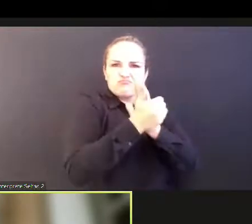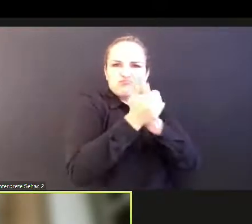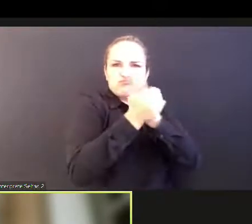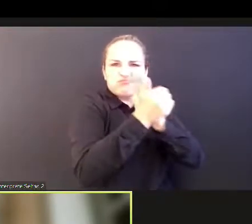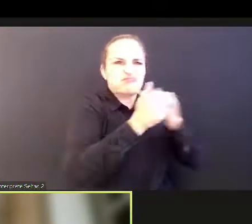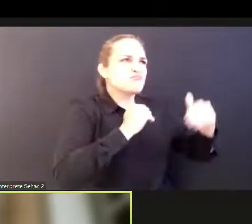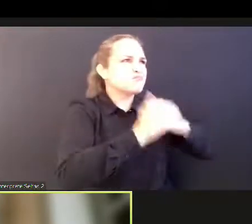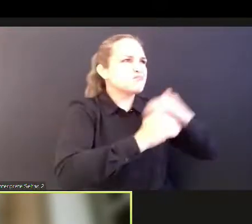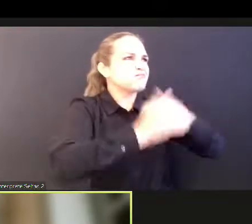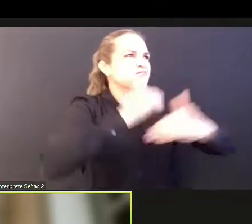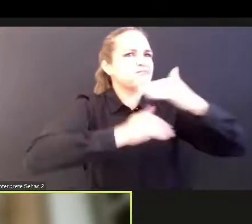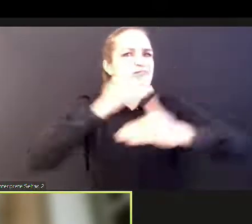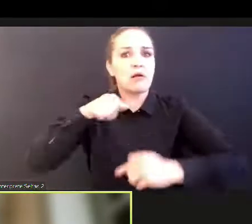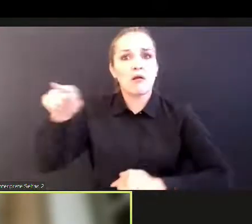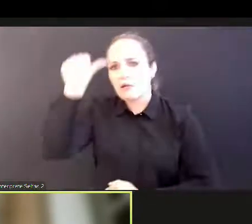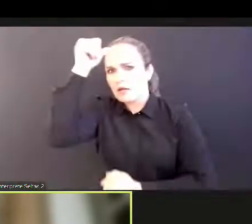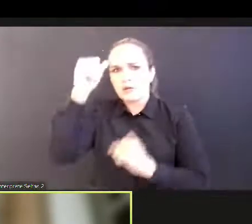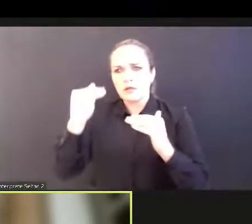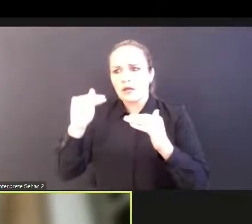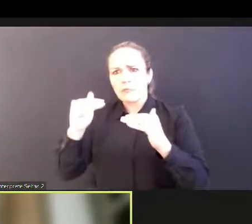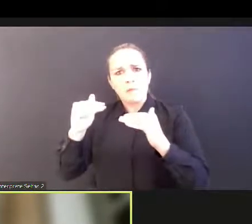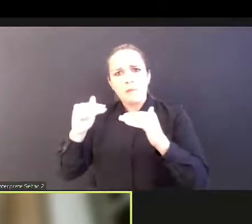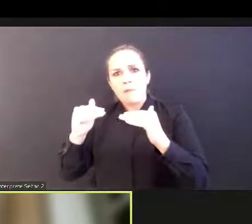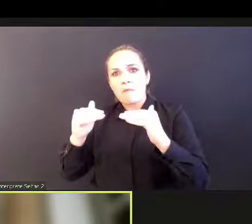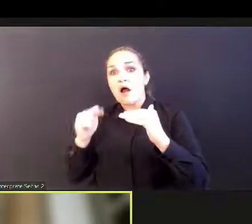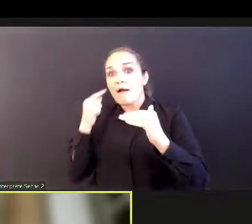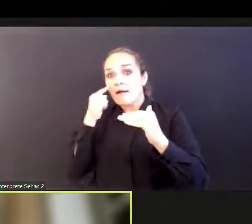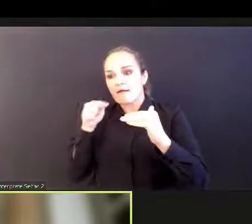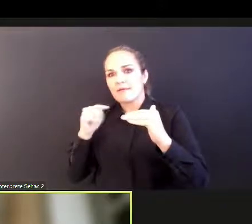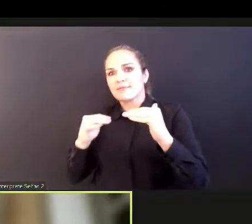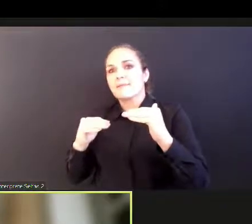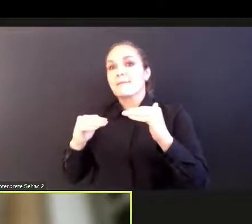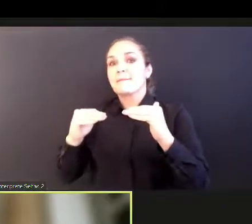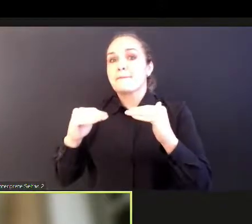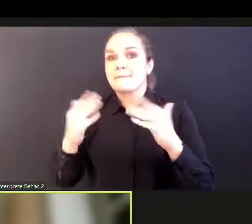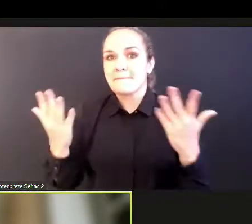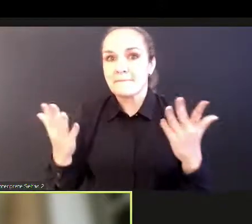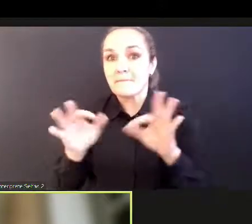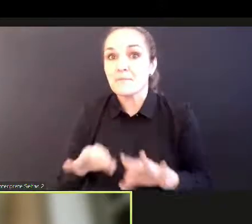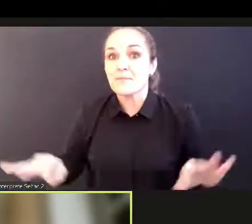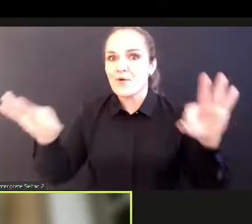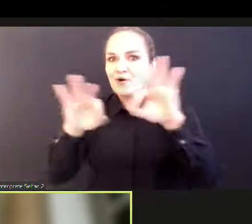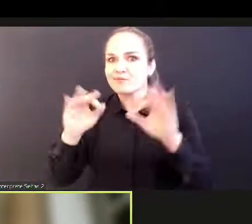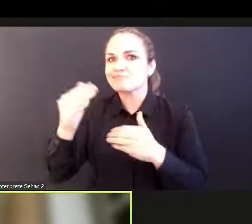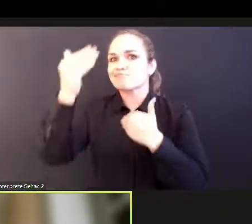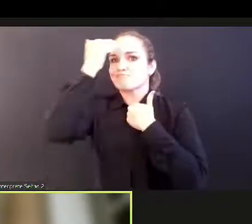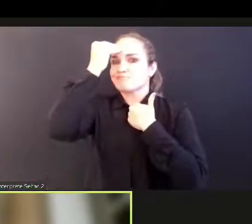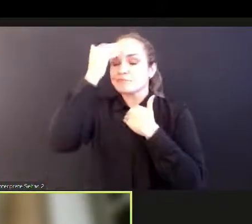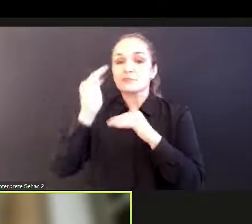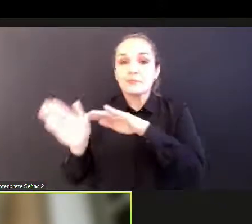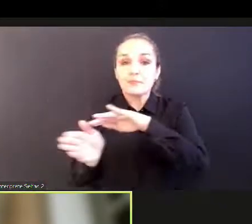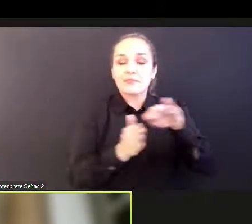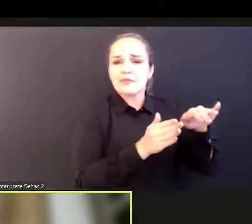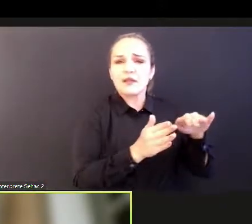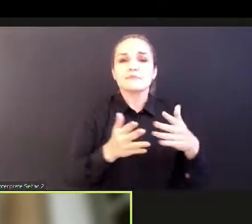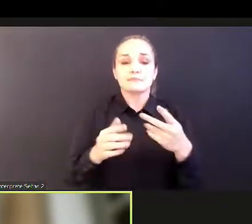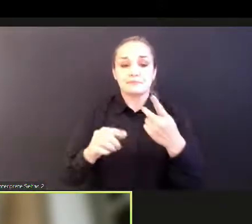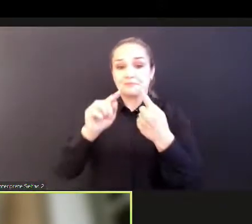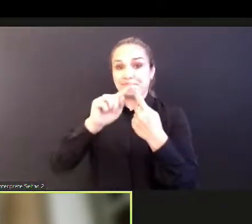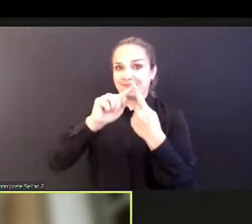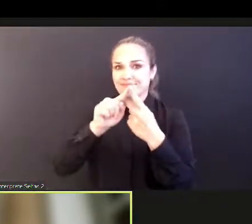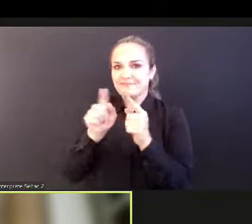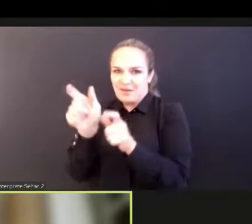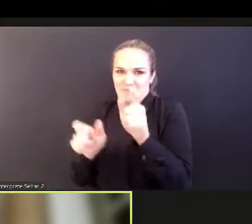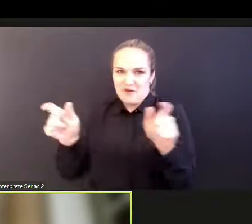that's an inhibiting factor. On the digital infrastructure part, it is actually, of course, the basic part is